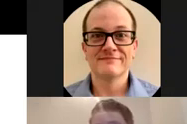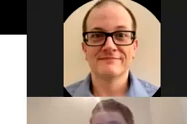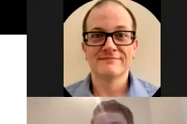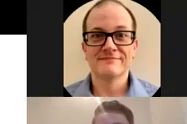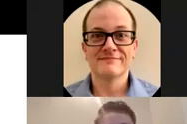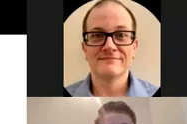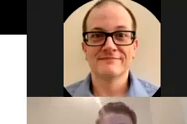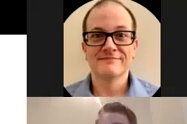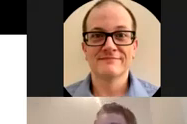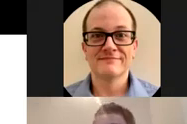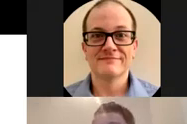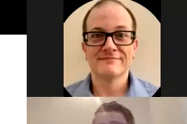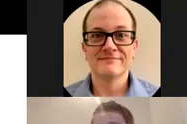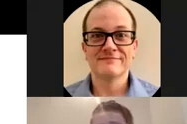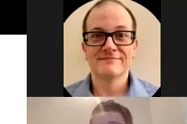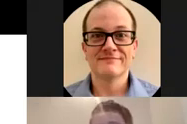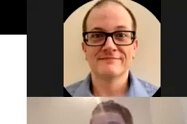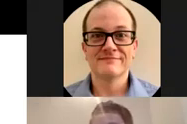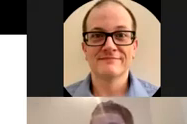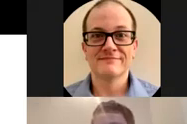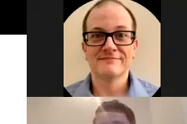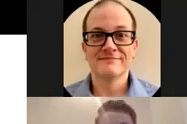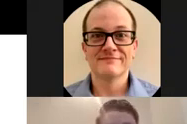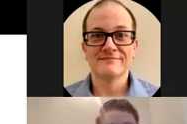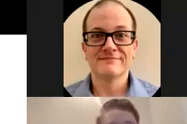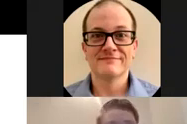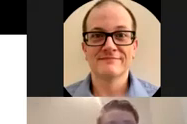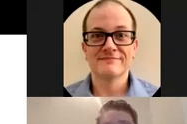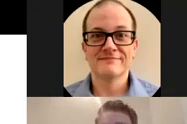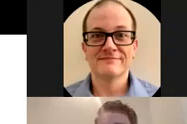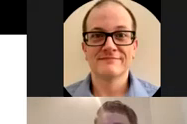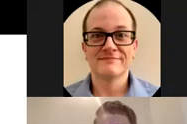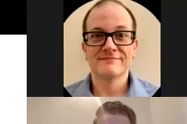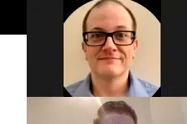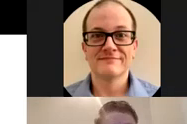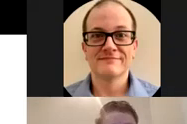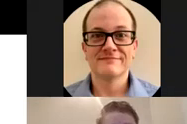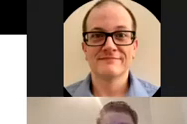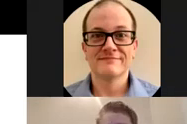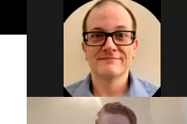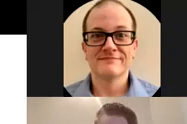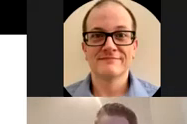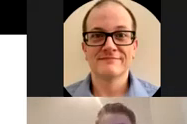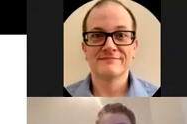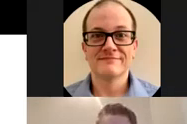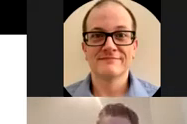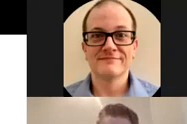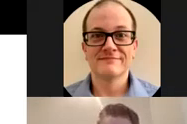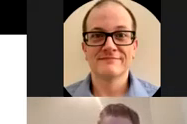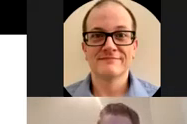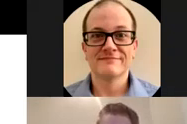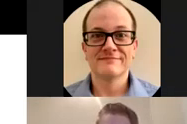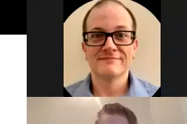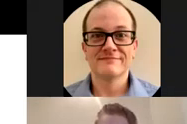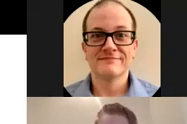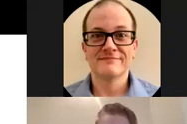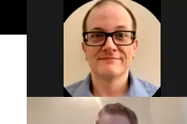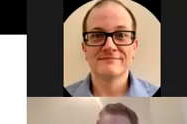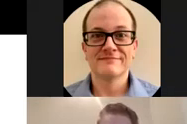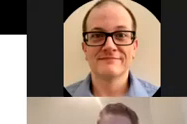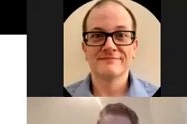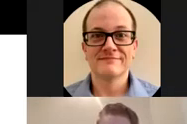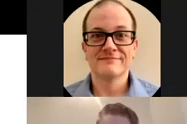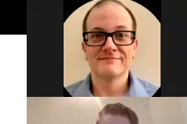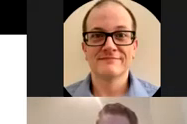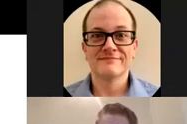care to a breast reduction, there should be no psychiatric evaluation needed. For bottom surgery, which does have much more intensive follow-up care and a more